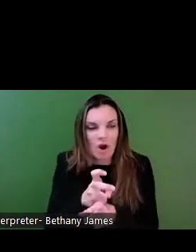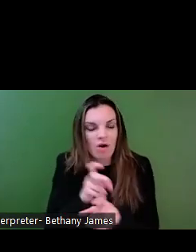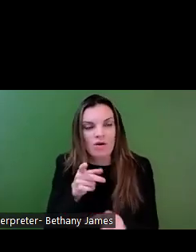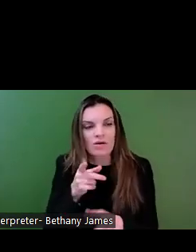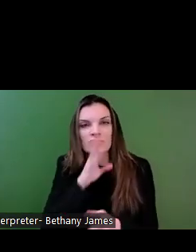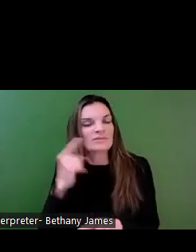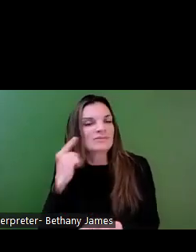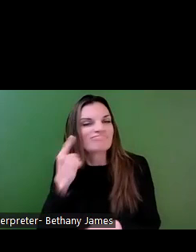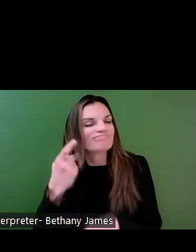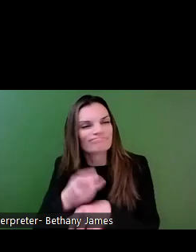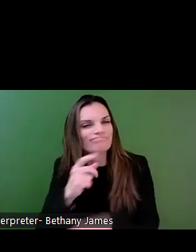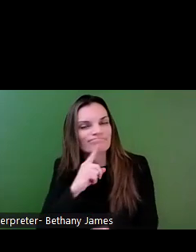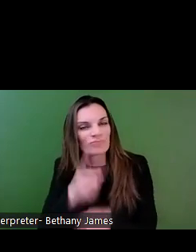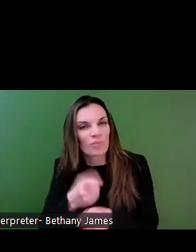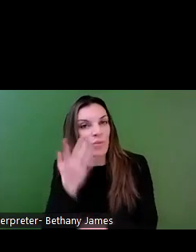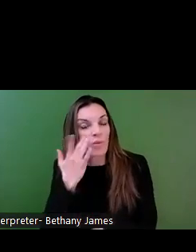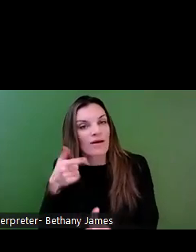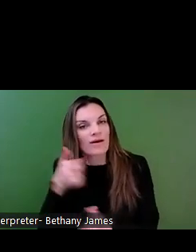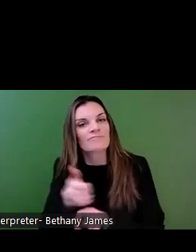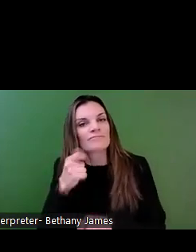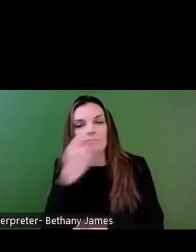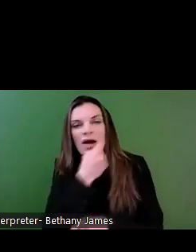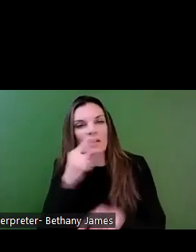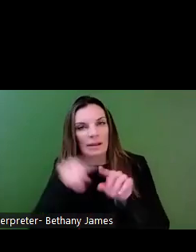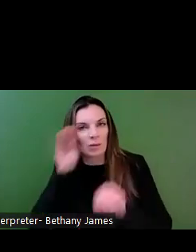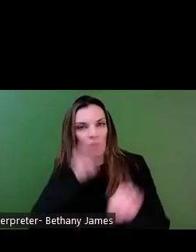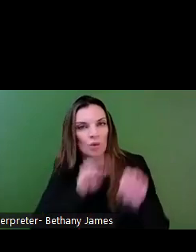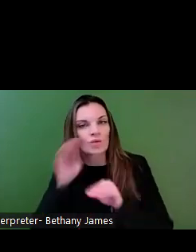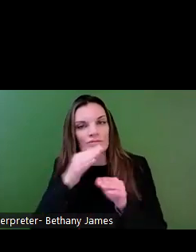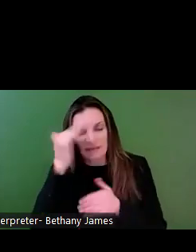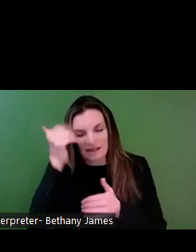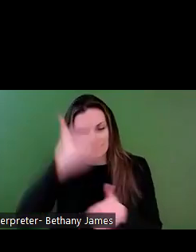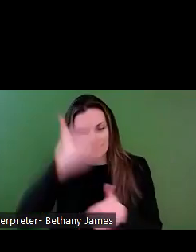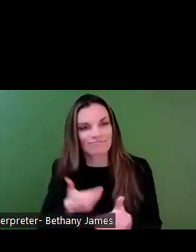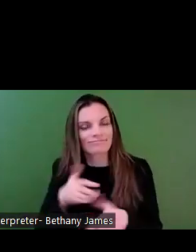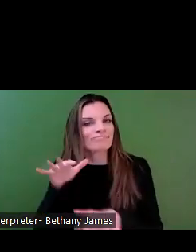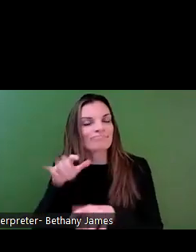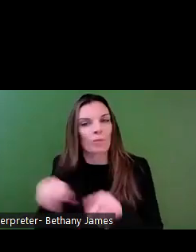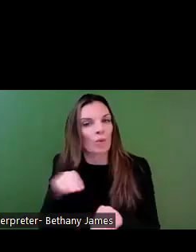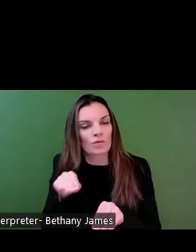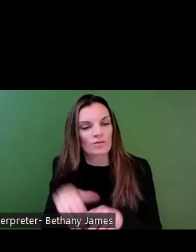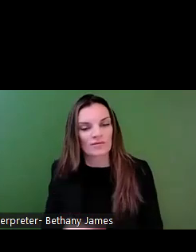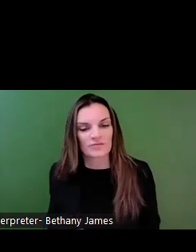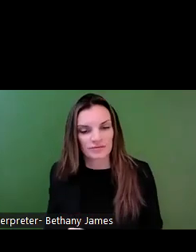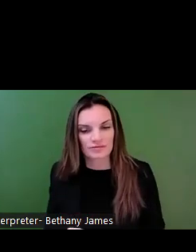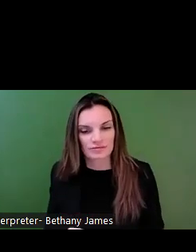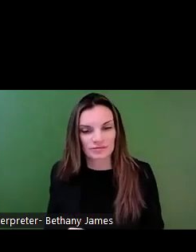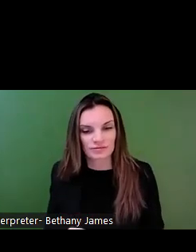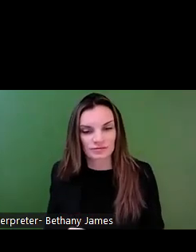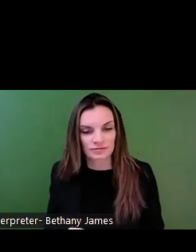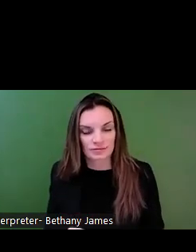right. Many of these individuals have a hard time pronouncing speech sounds properly because of the weakness or lack of control in the